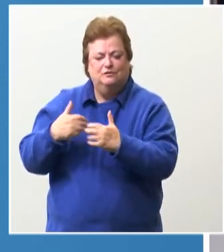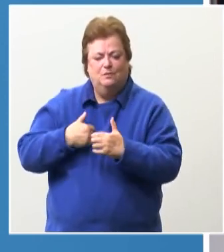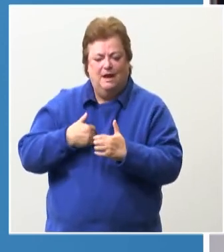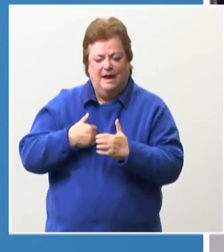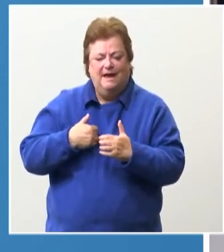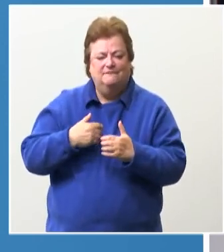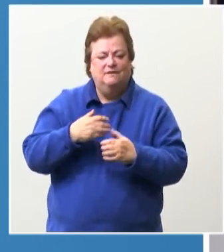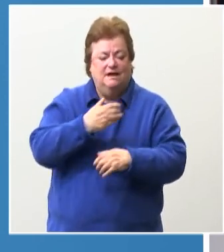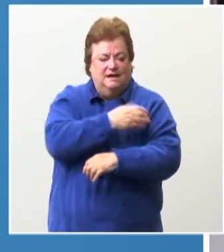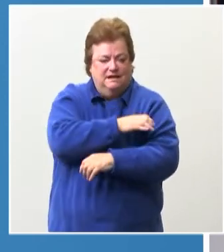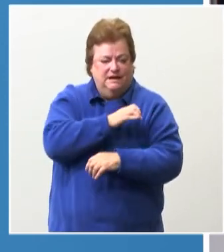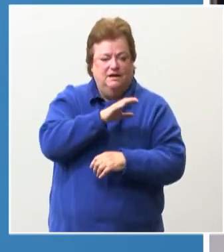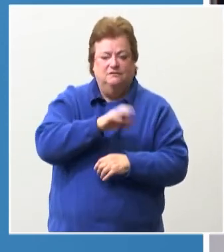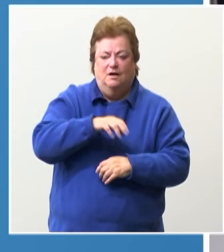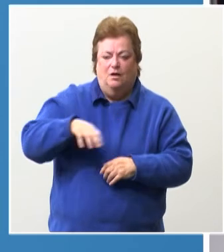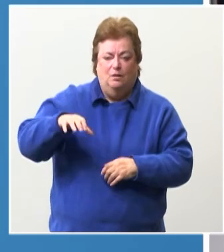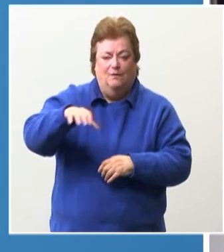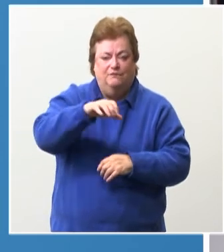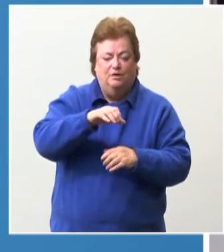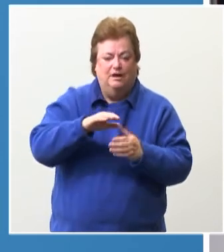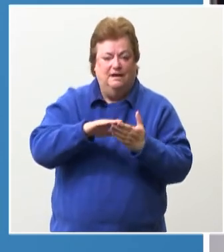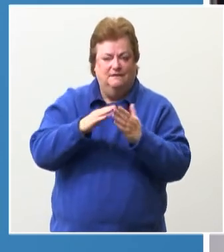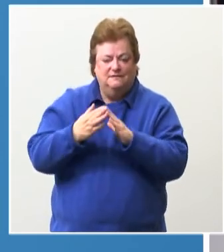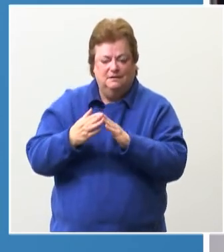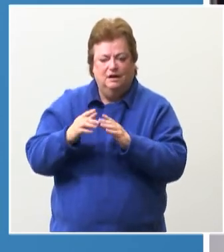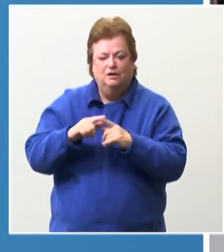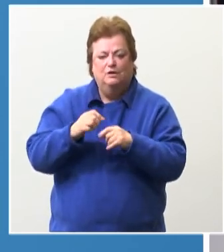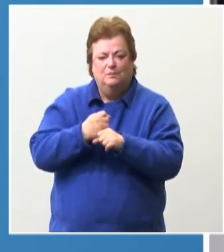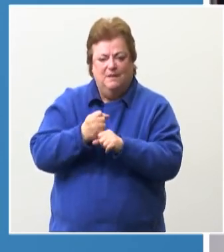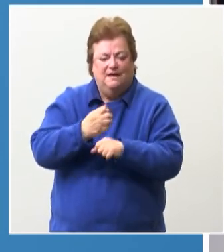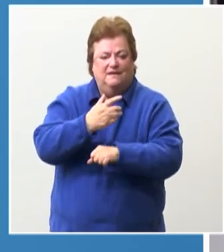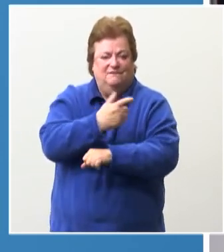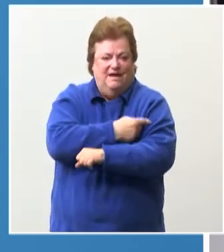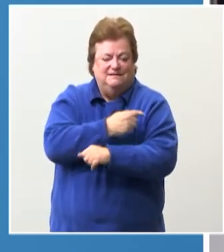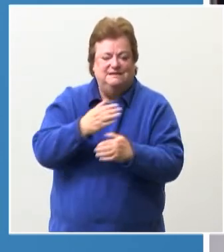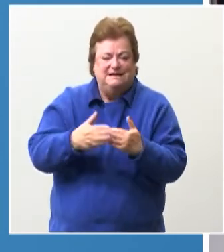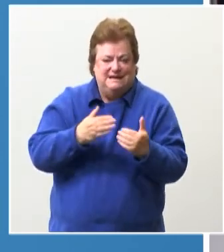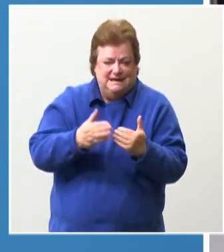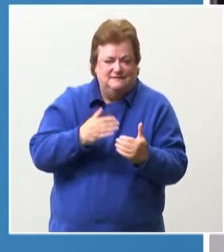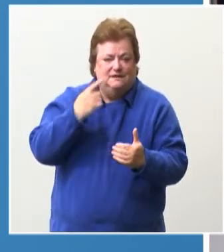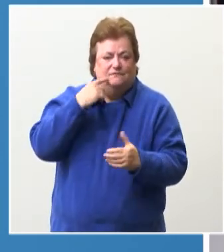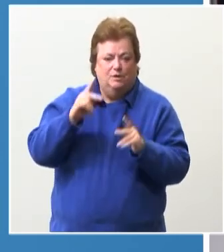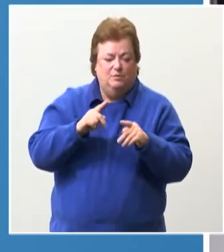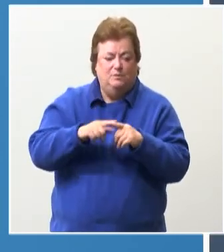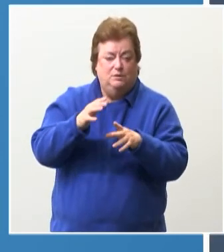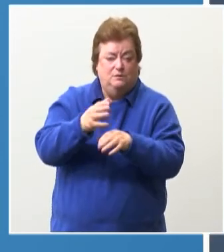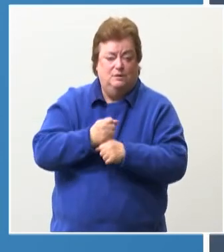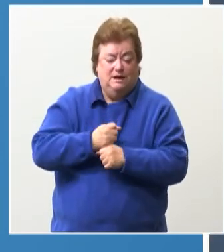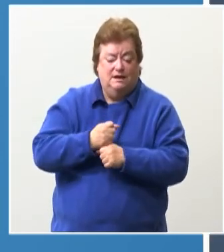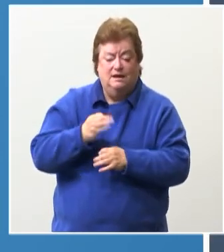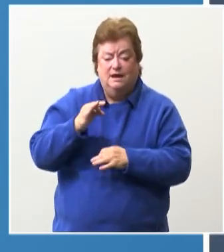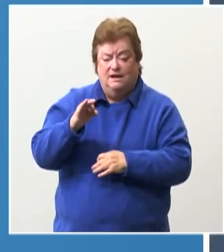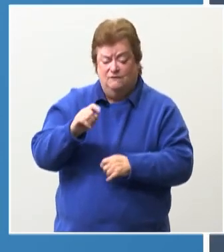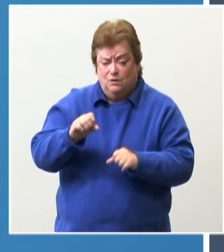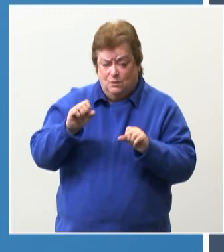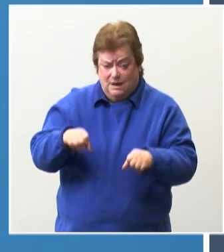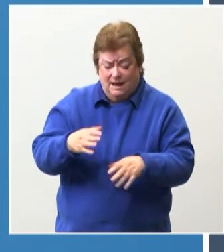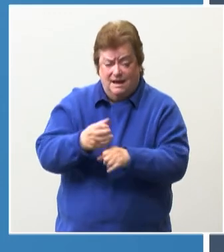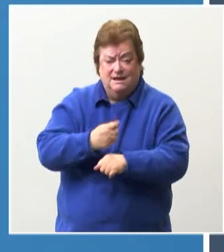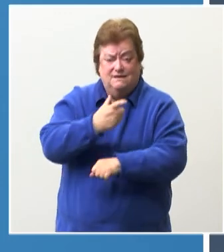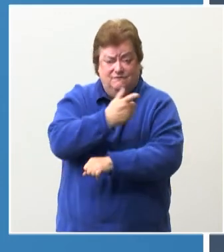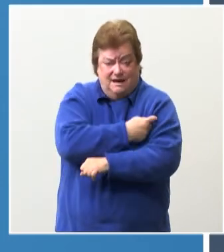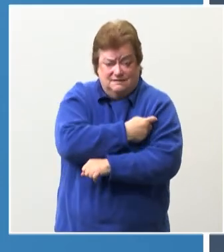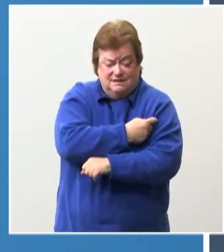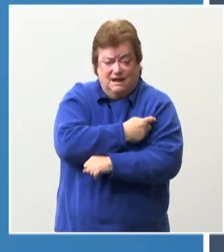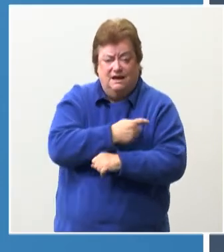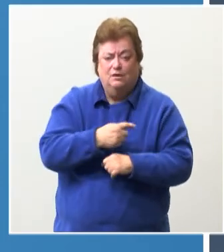in the community to make vaccine available, convenient, and close to home. If you're eligible to get